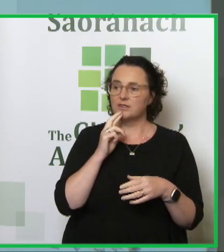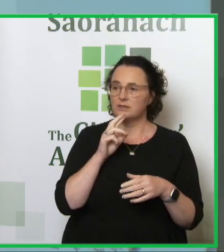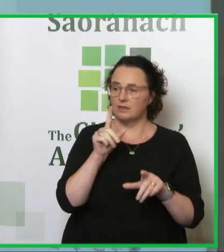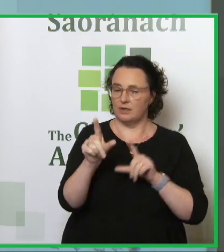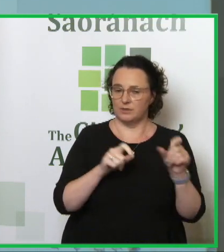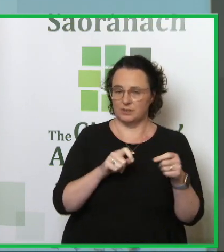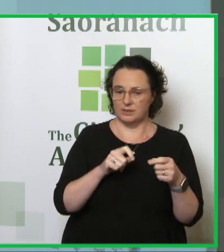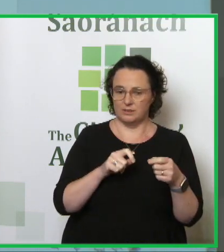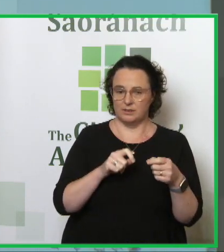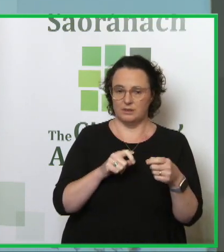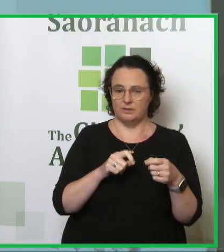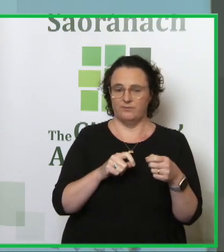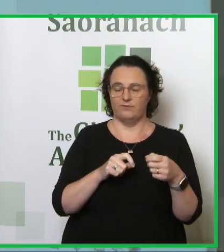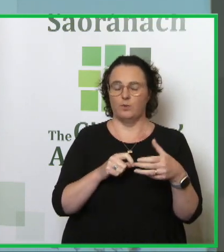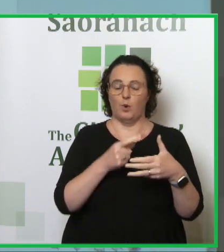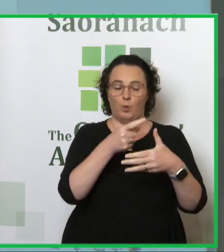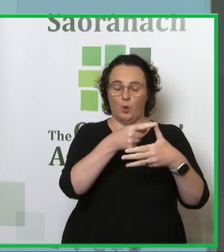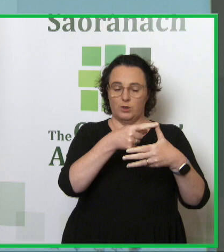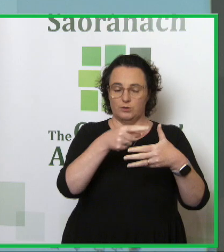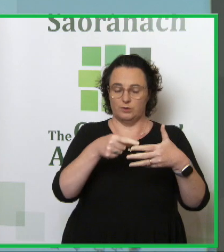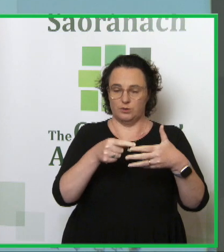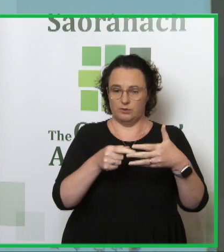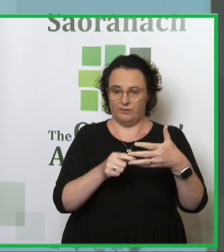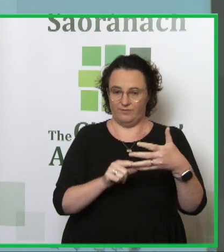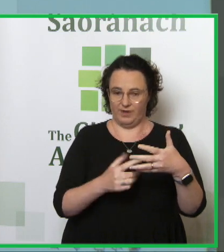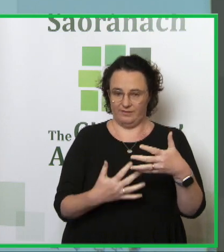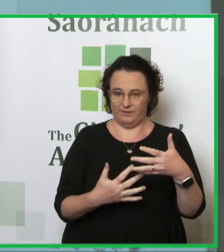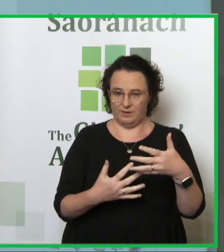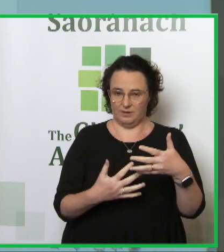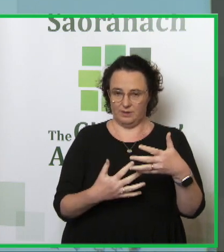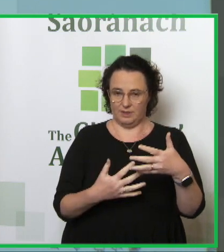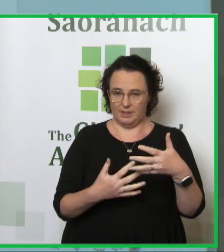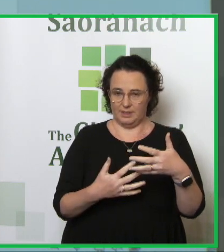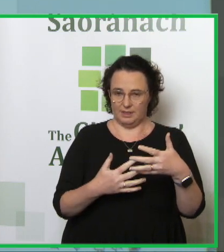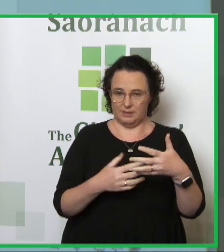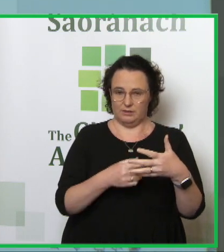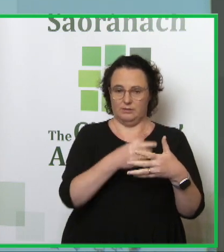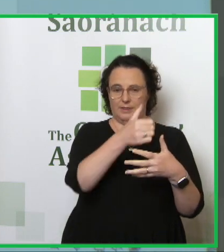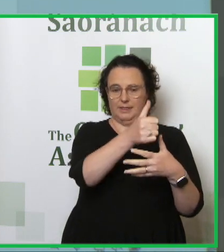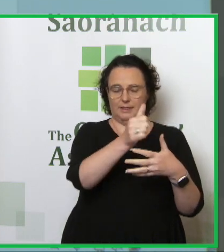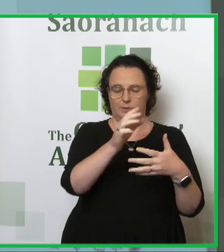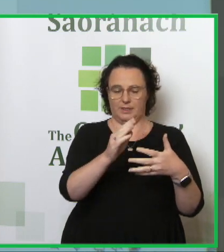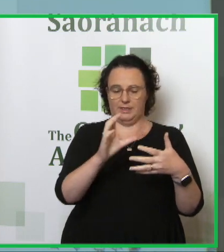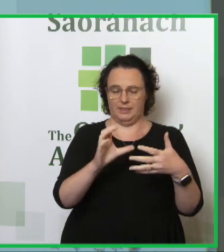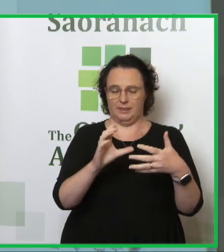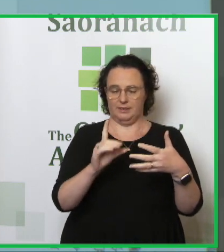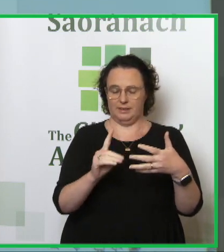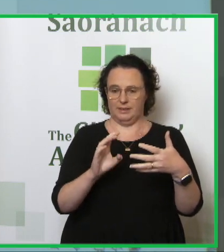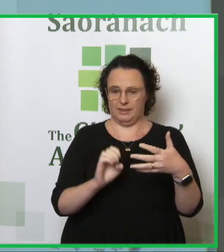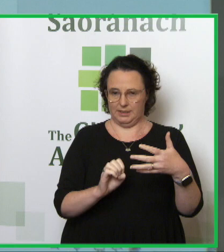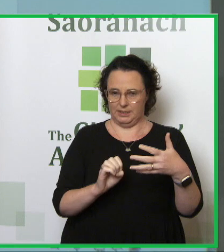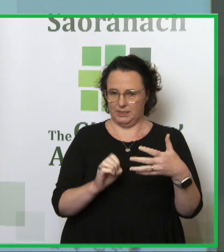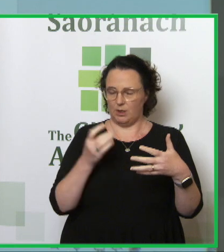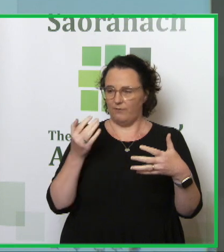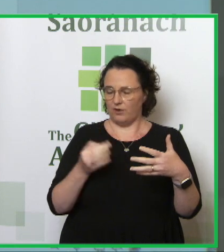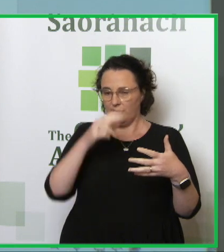preference from 1 to 5. So each box gets, you can put in rank order